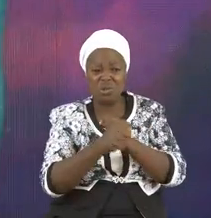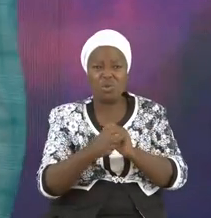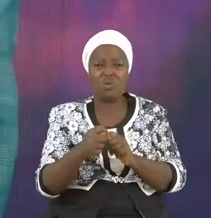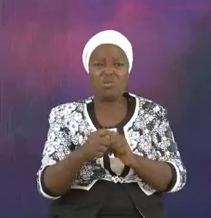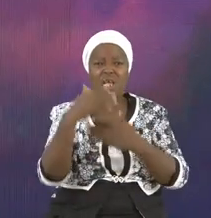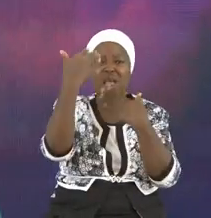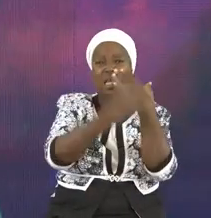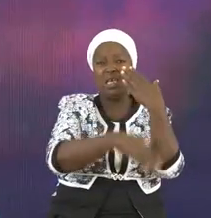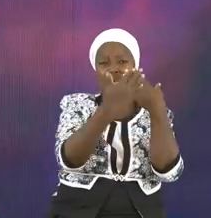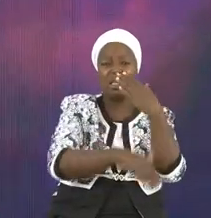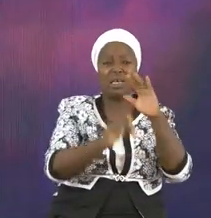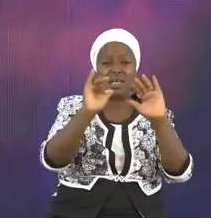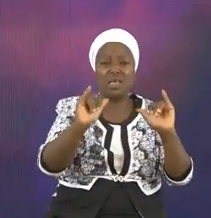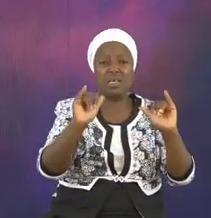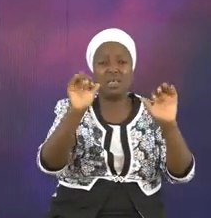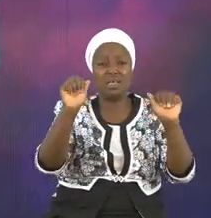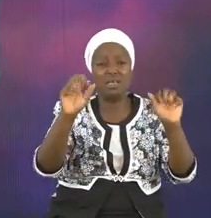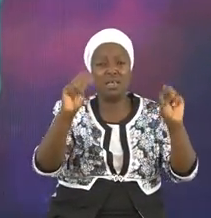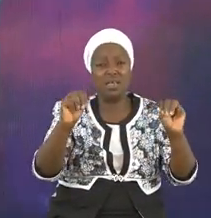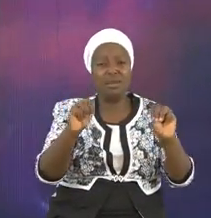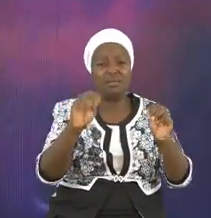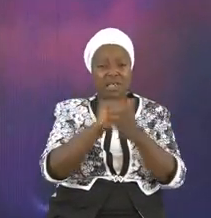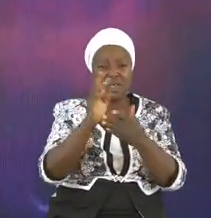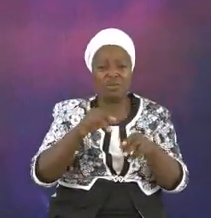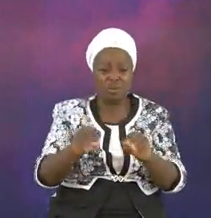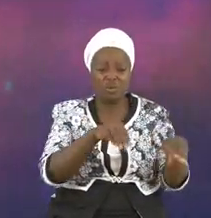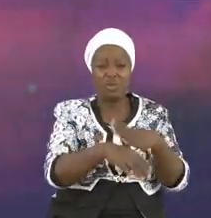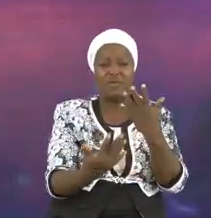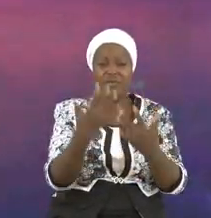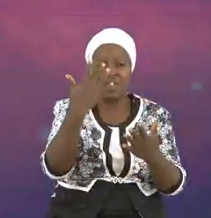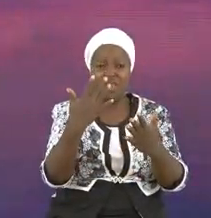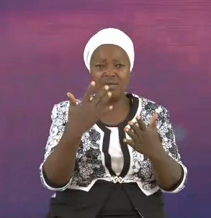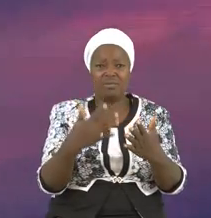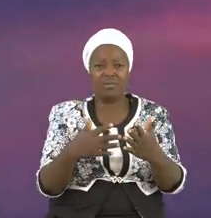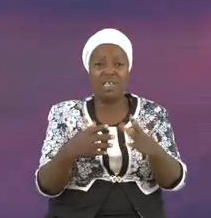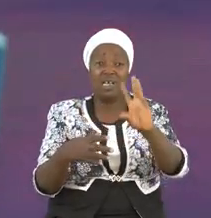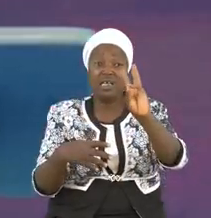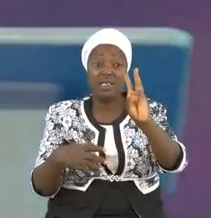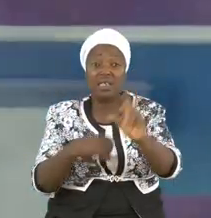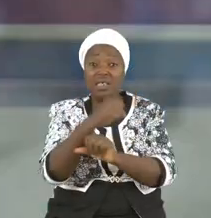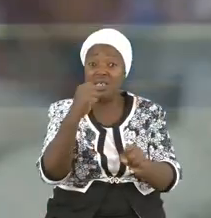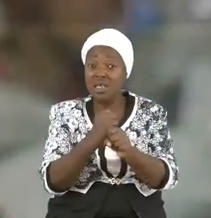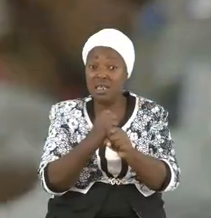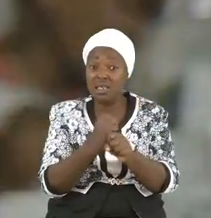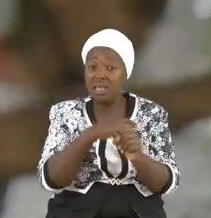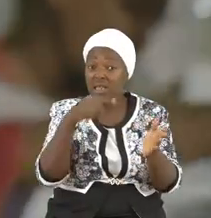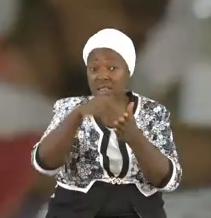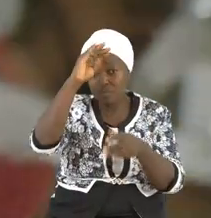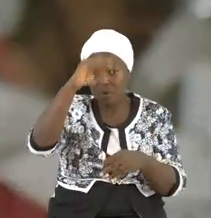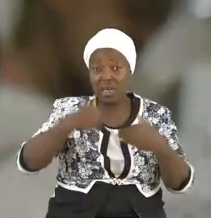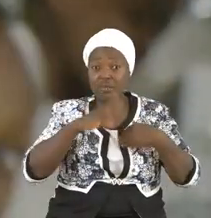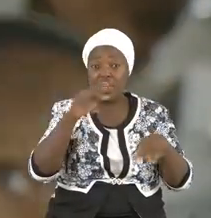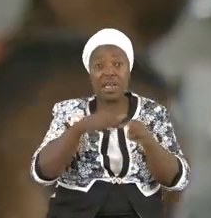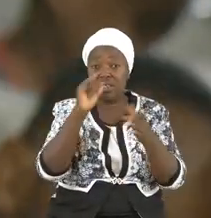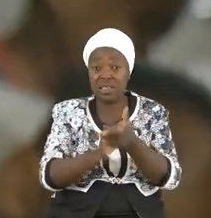bad. 6 years, it being like that. He couldn't do anything by himself. Anywhere